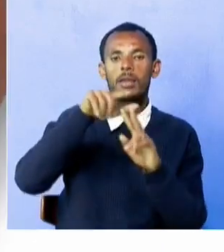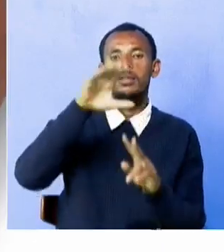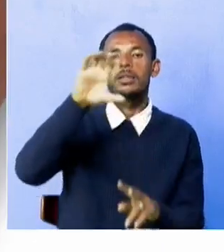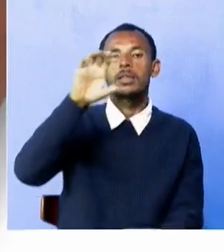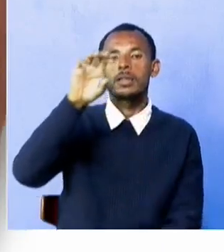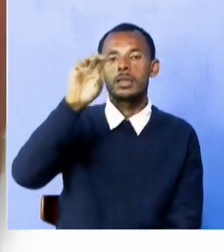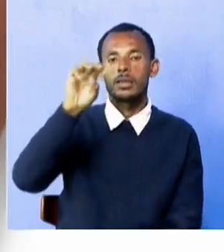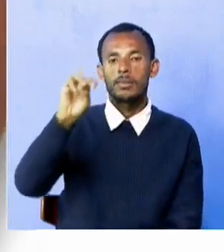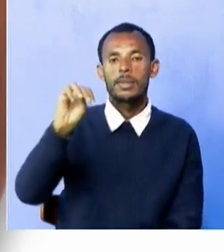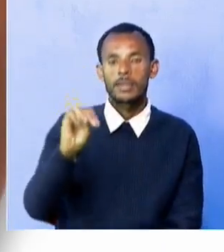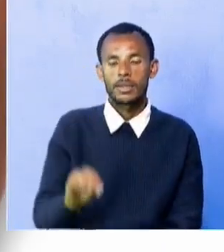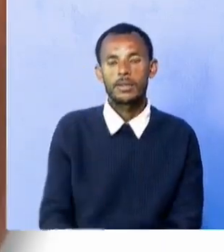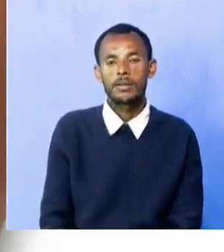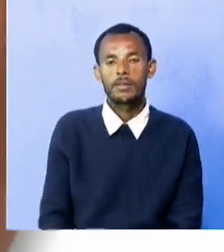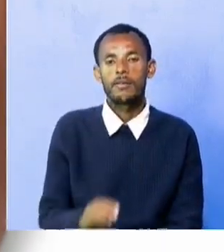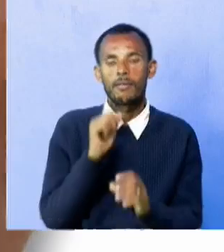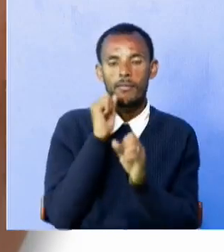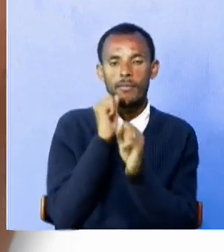Find